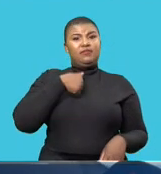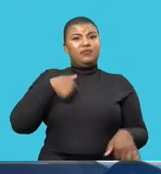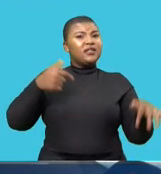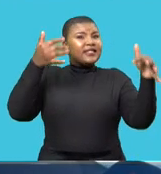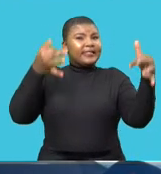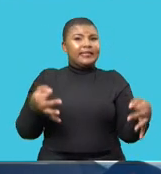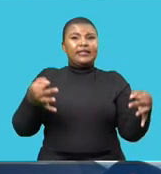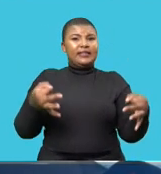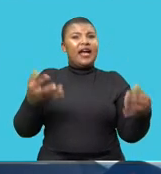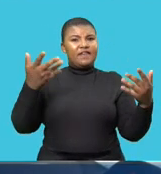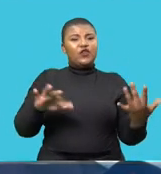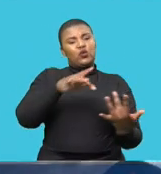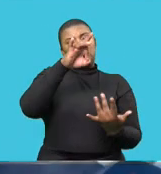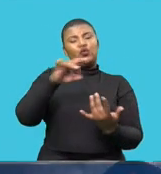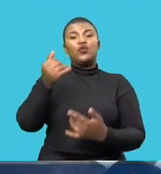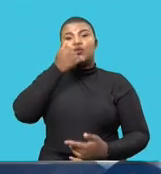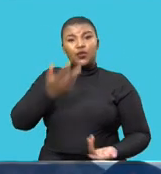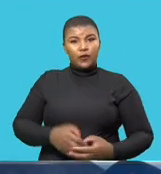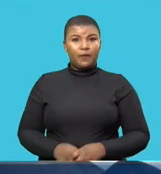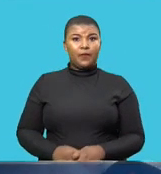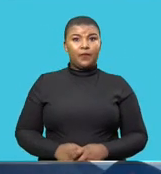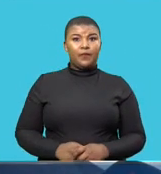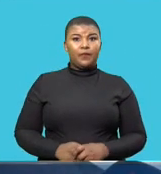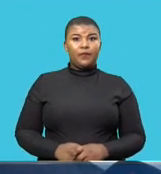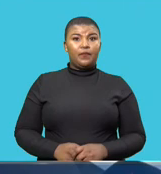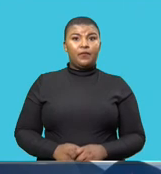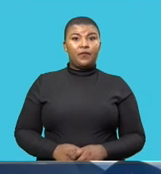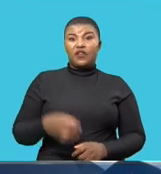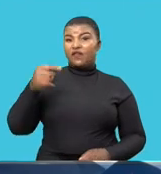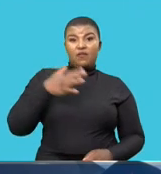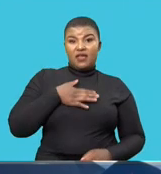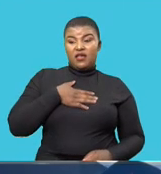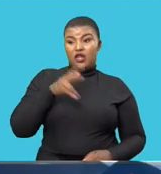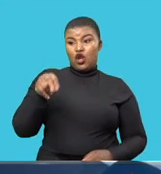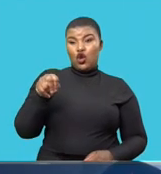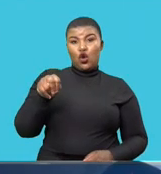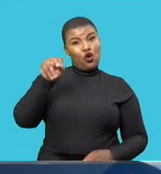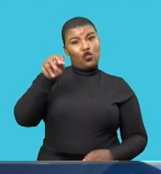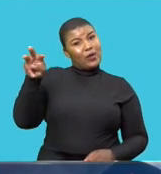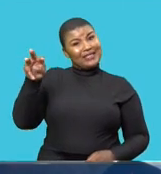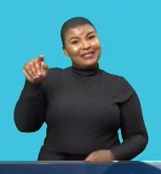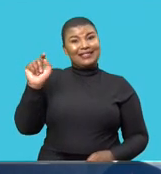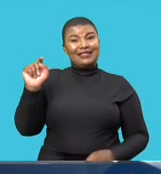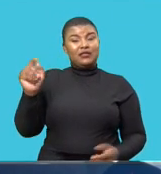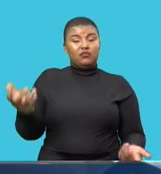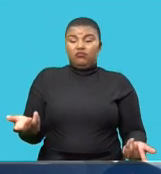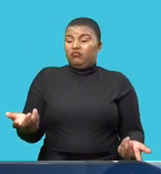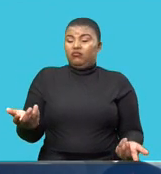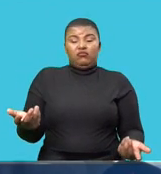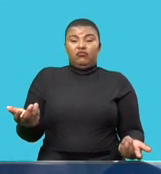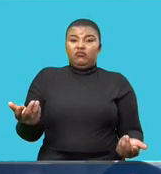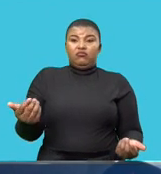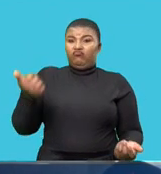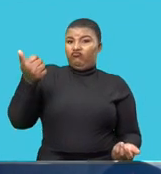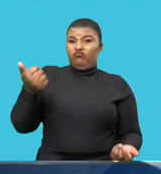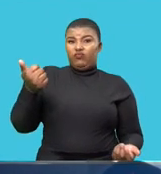decision in terms of the criteria. For me, Northwest was no-brainer. Was no-brainer